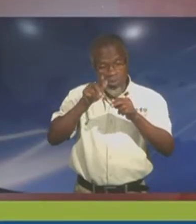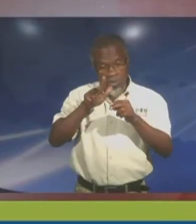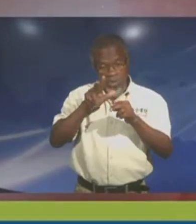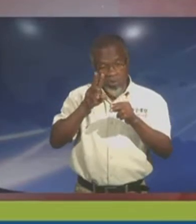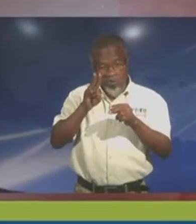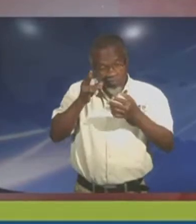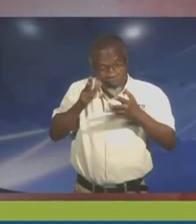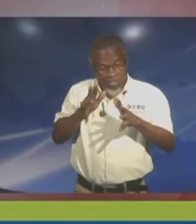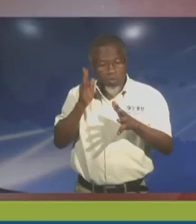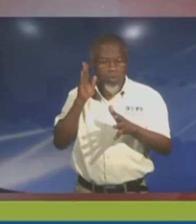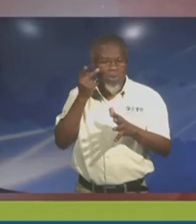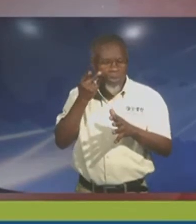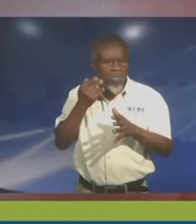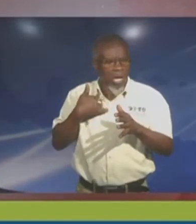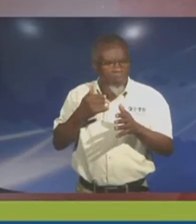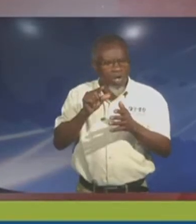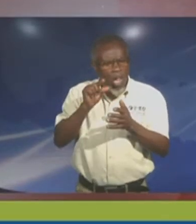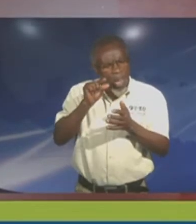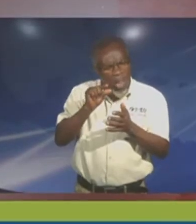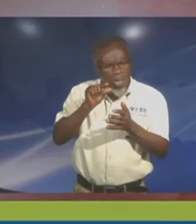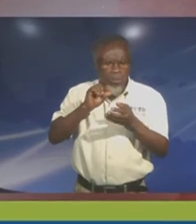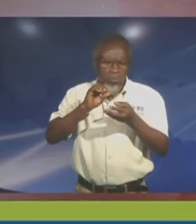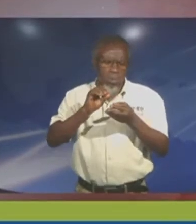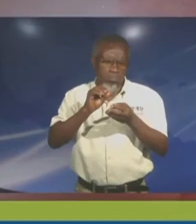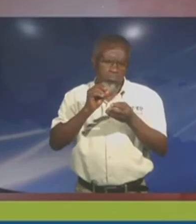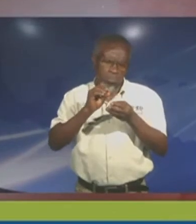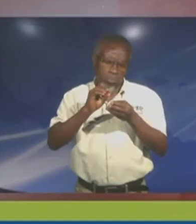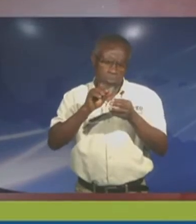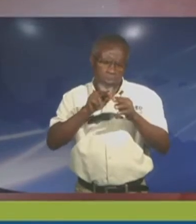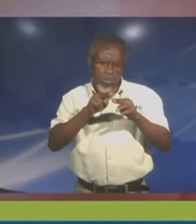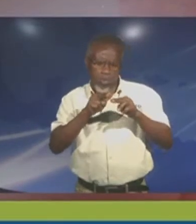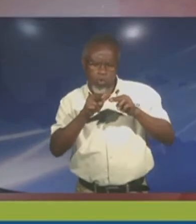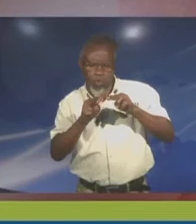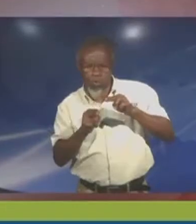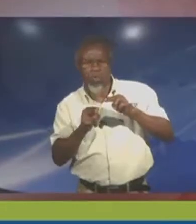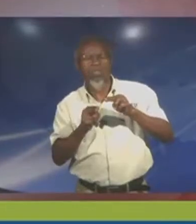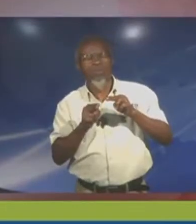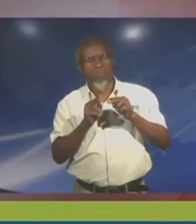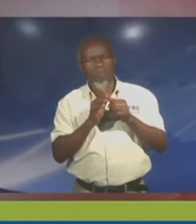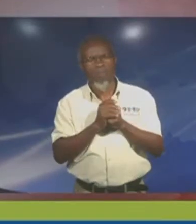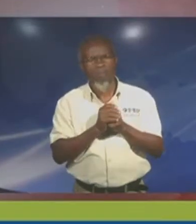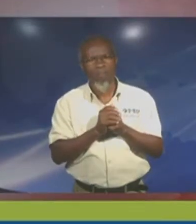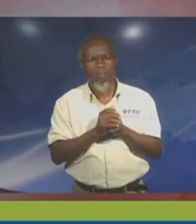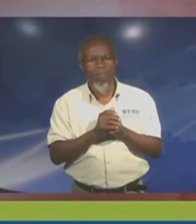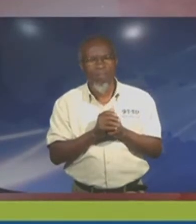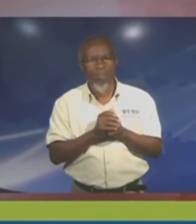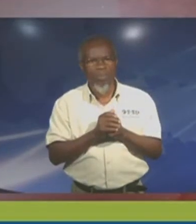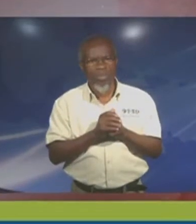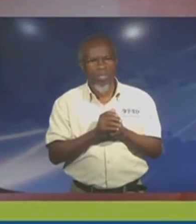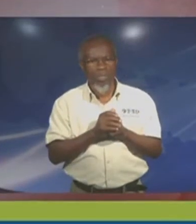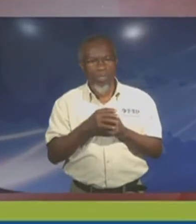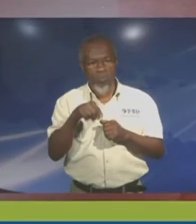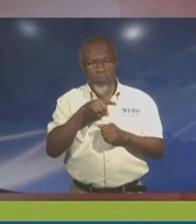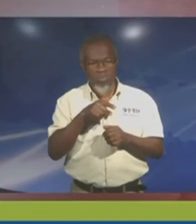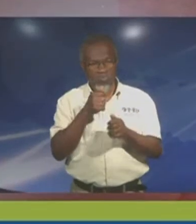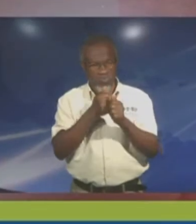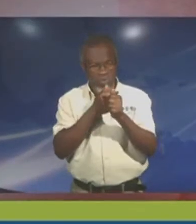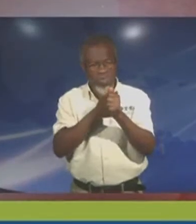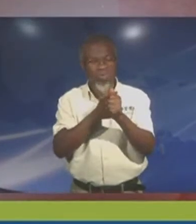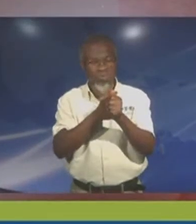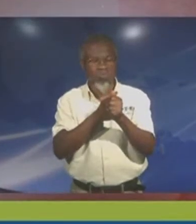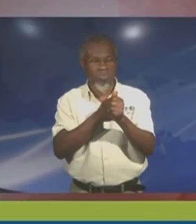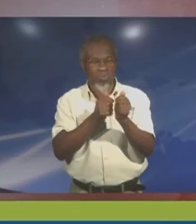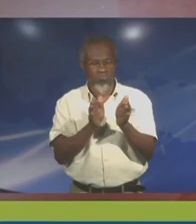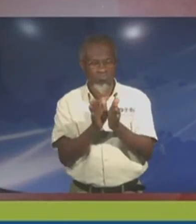Again, just advocating that all the movement and all the interacting that we do within the stipulations of the public health guidelines. Moving to the